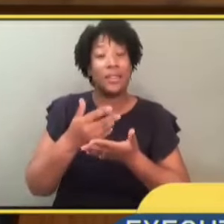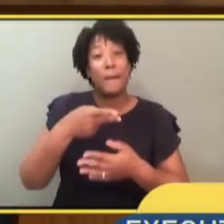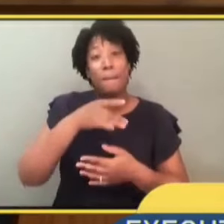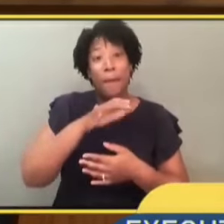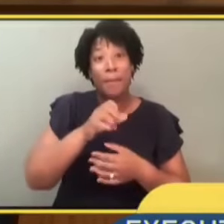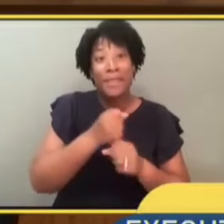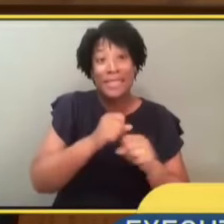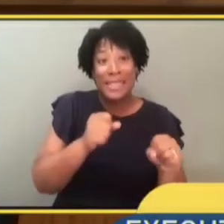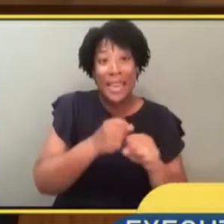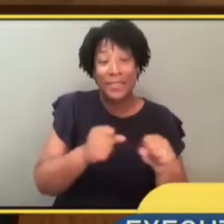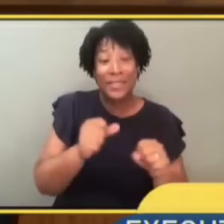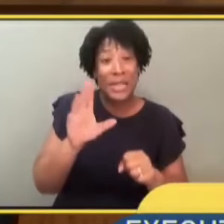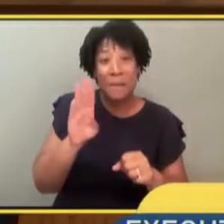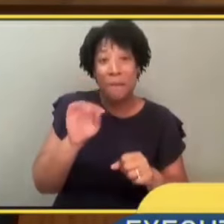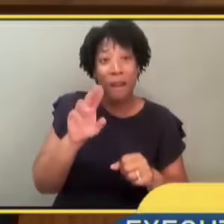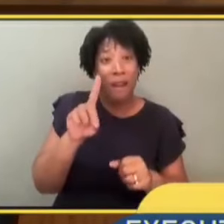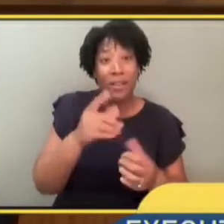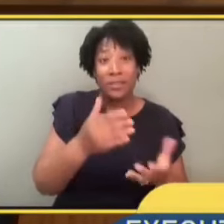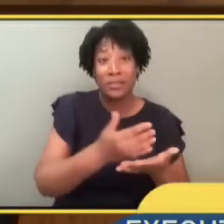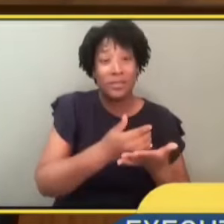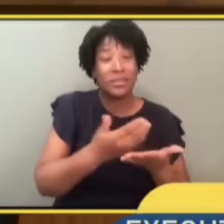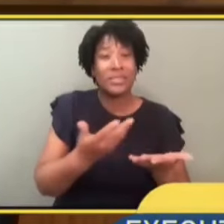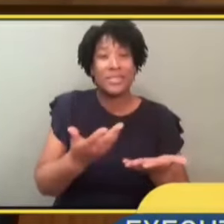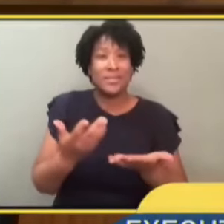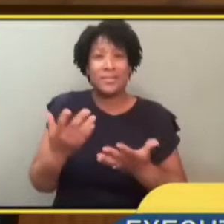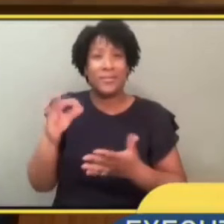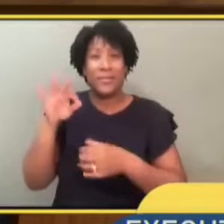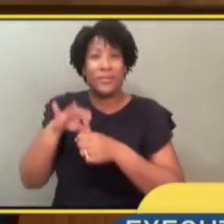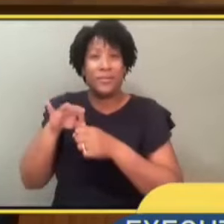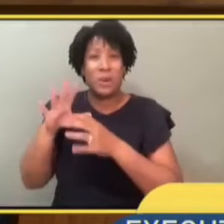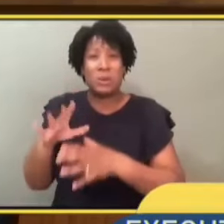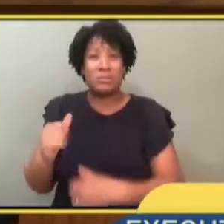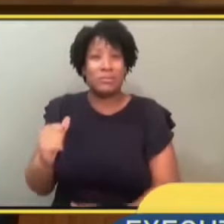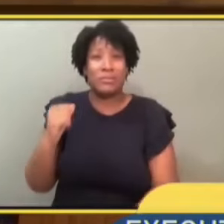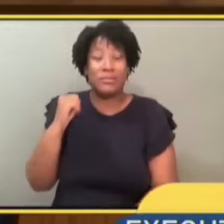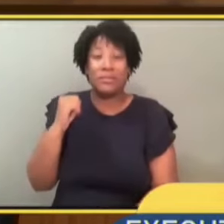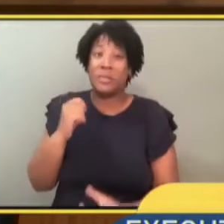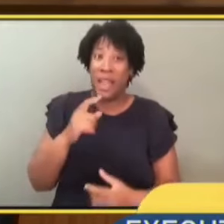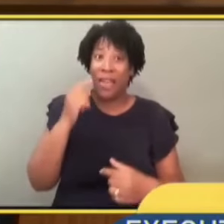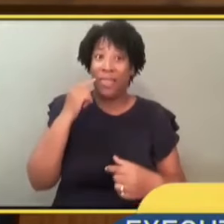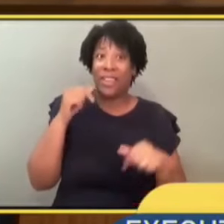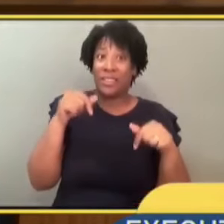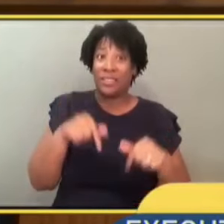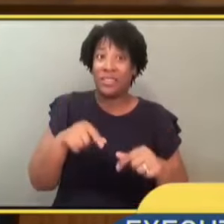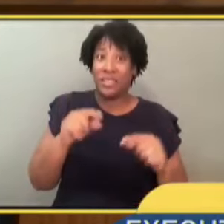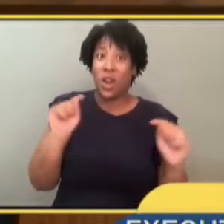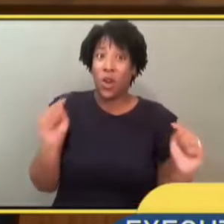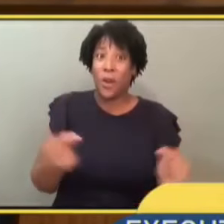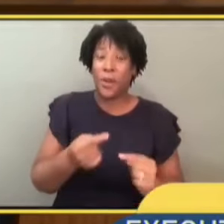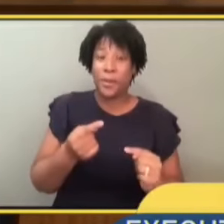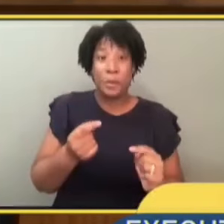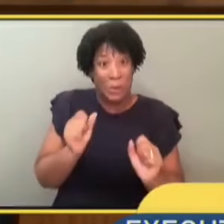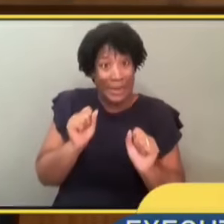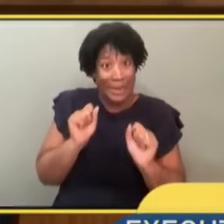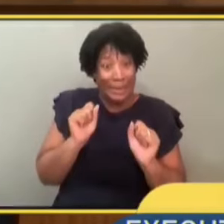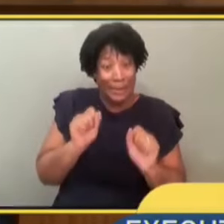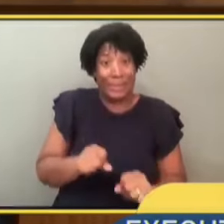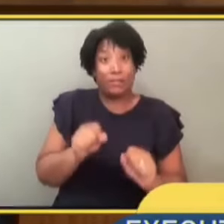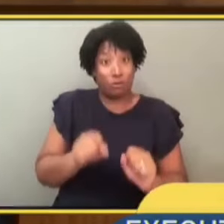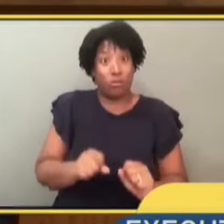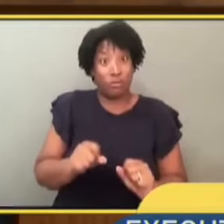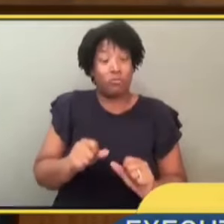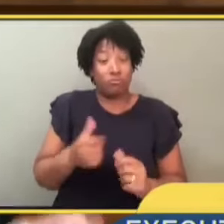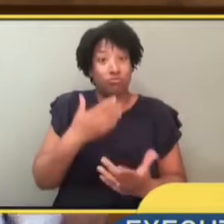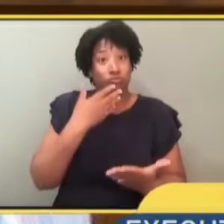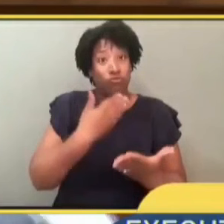The voters aren't going to have it. So we're really doing great harm here when we have the potential to do good and give local